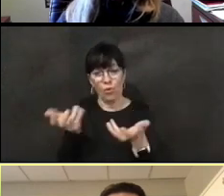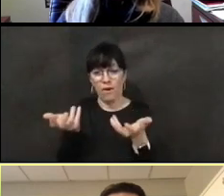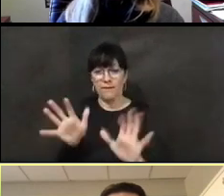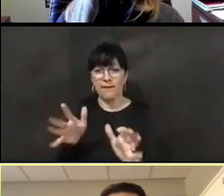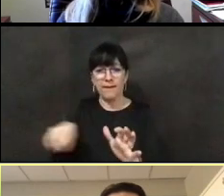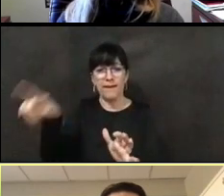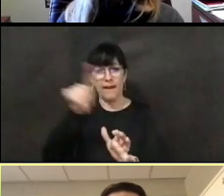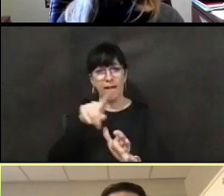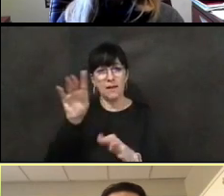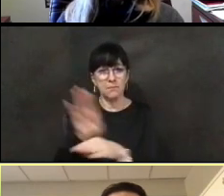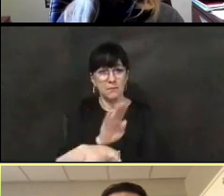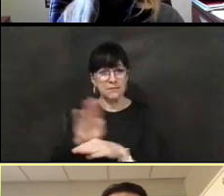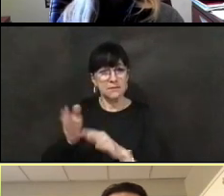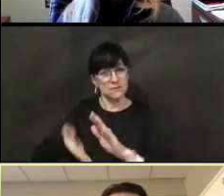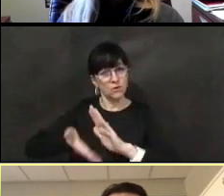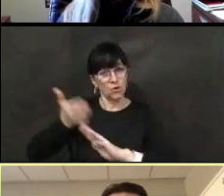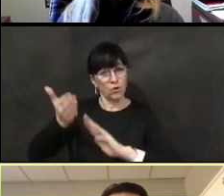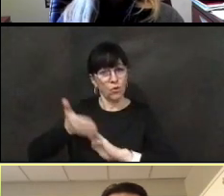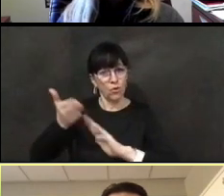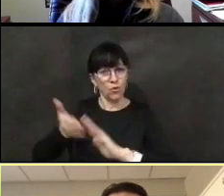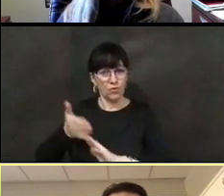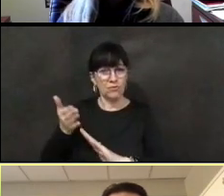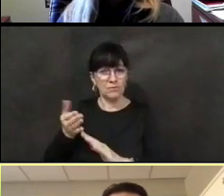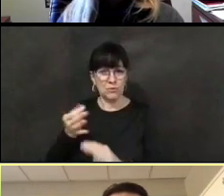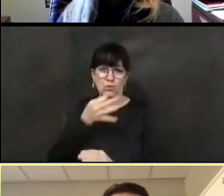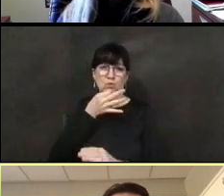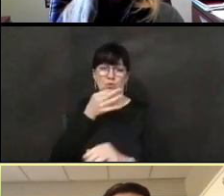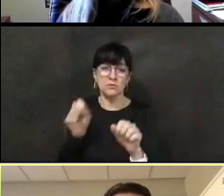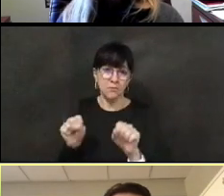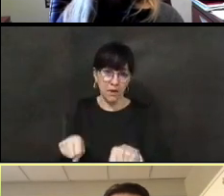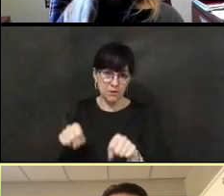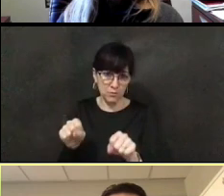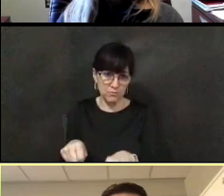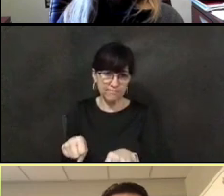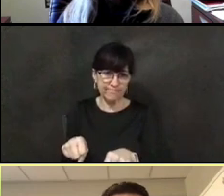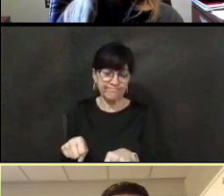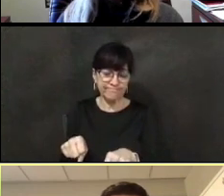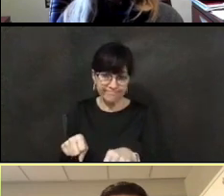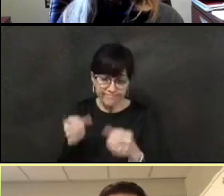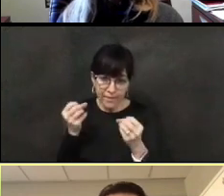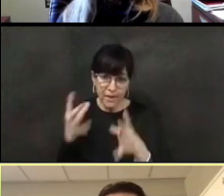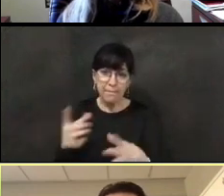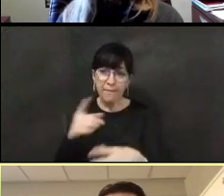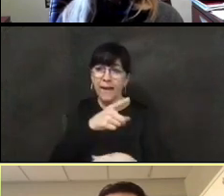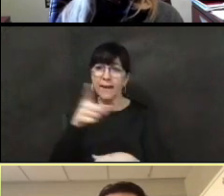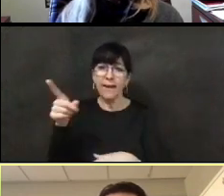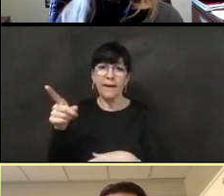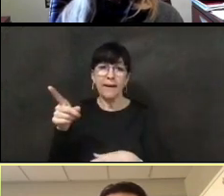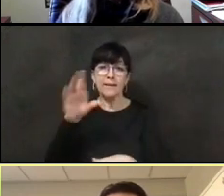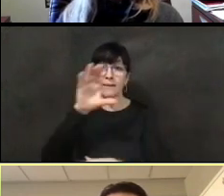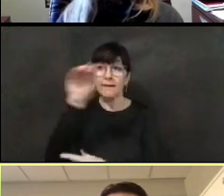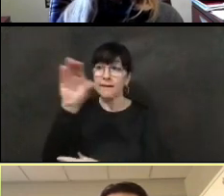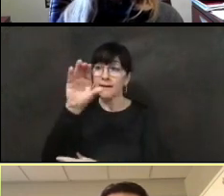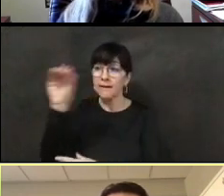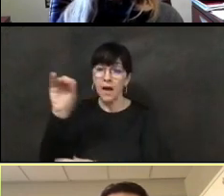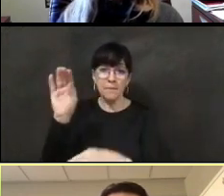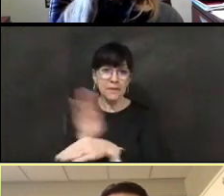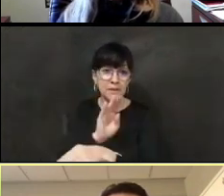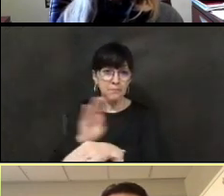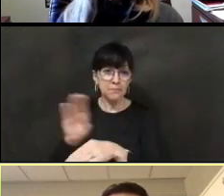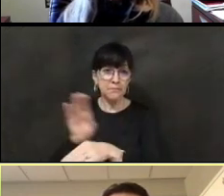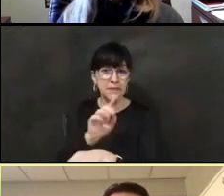at some level as quickly as possible. We've heard from lots of business owners and employees of businesses about